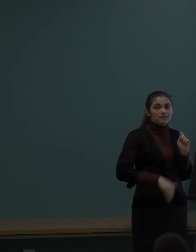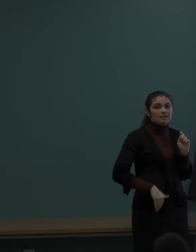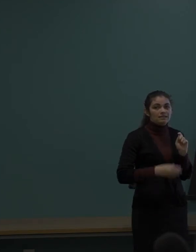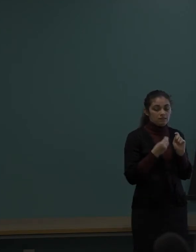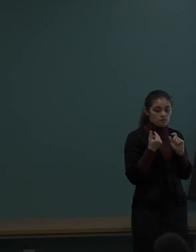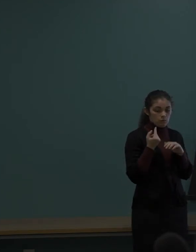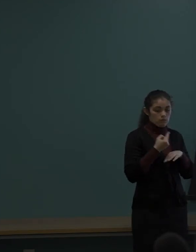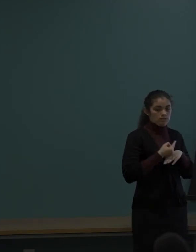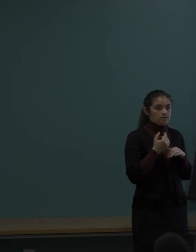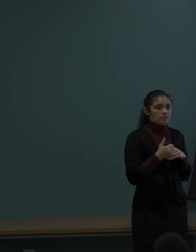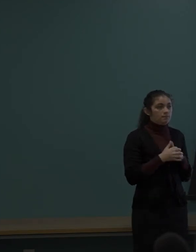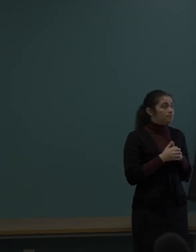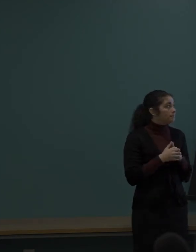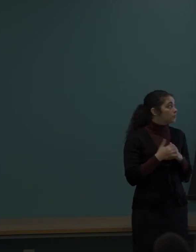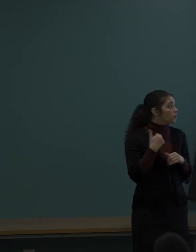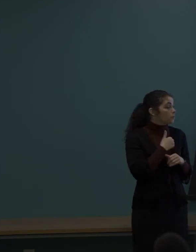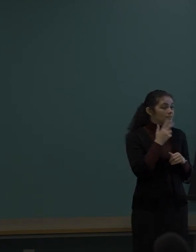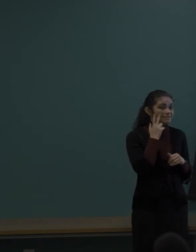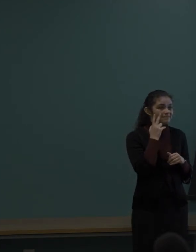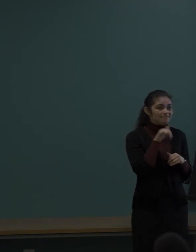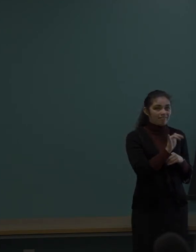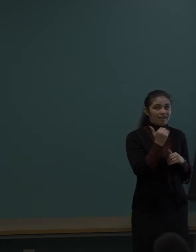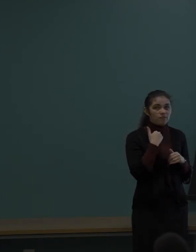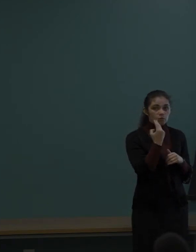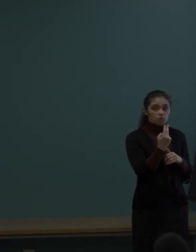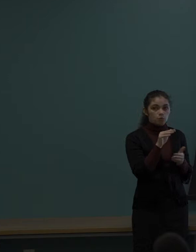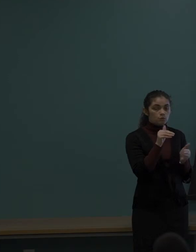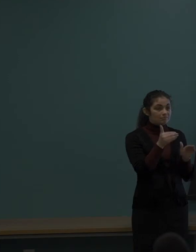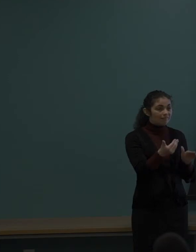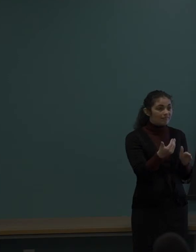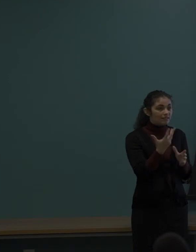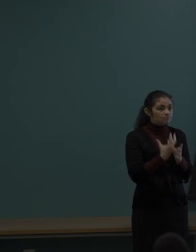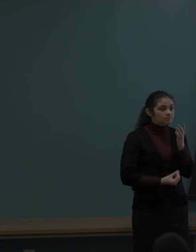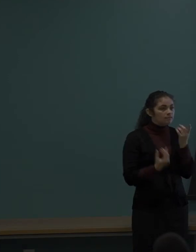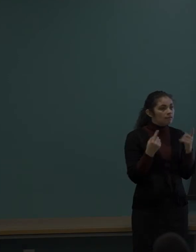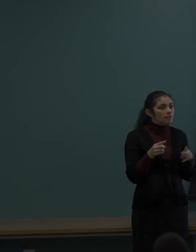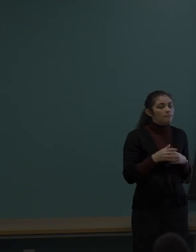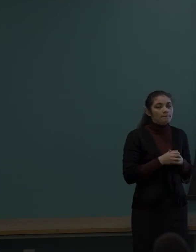last few days. We still have 2 deaths, and the